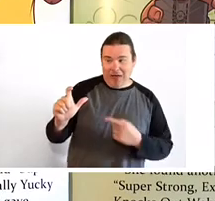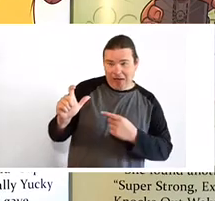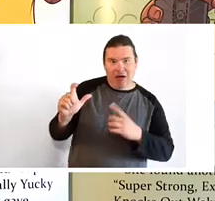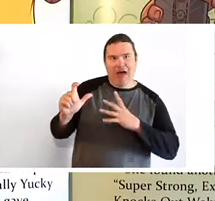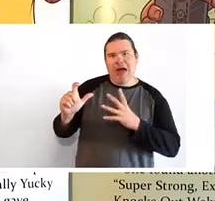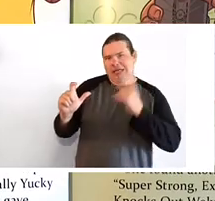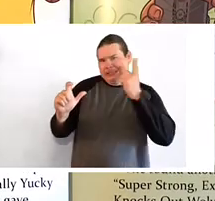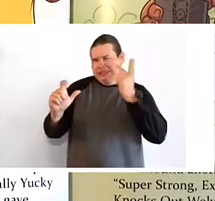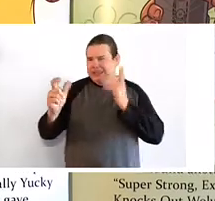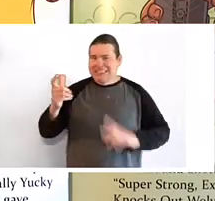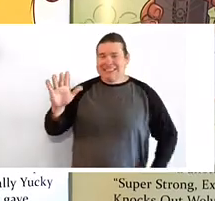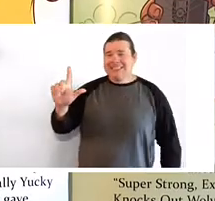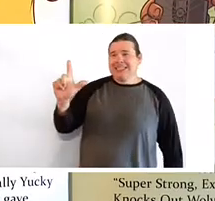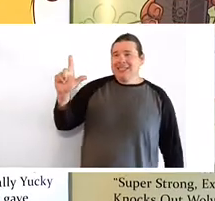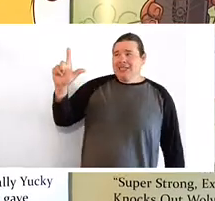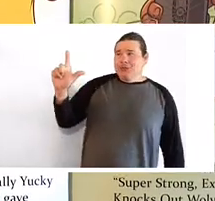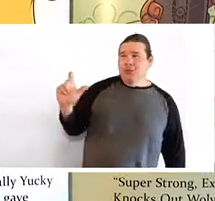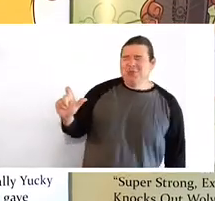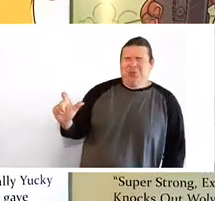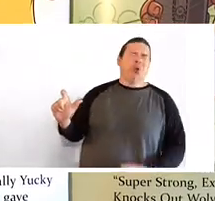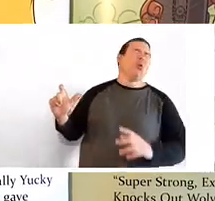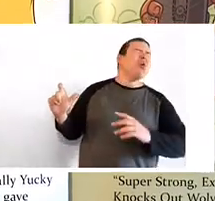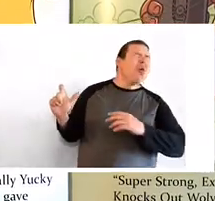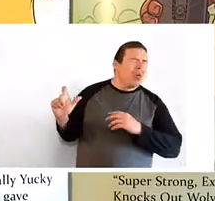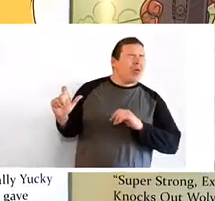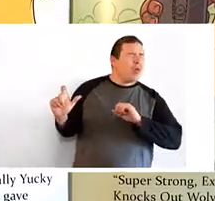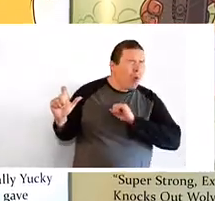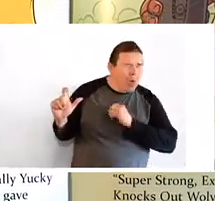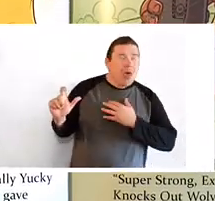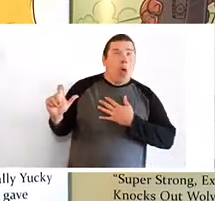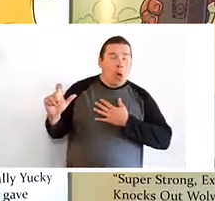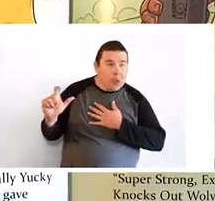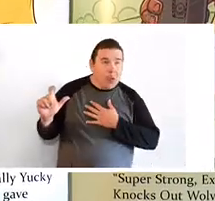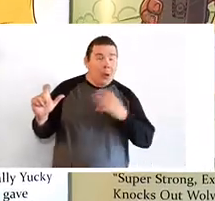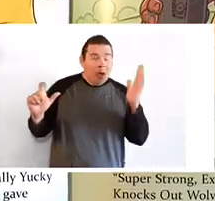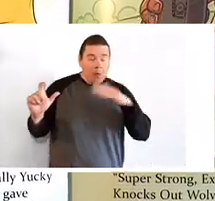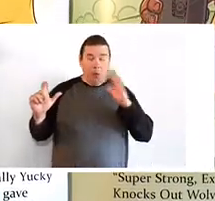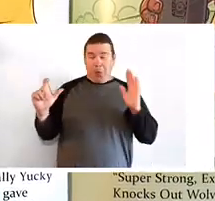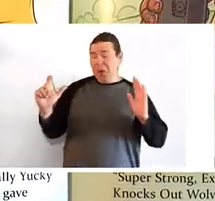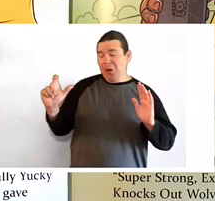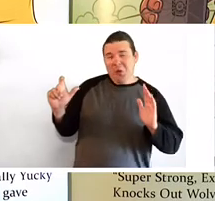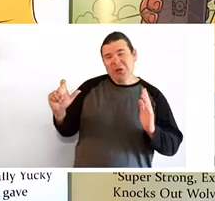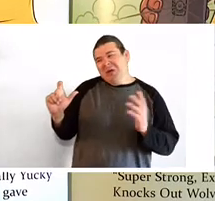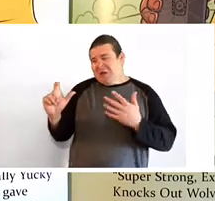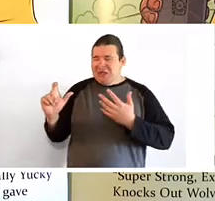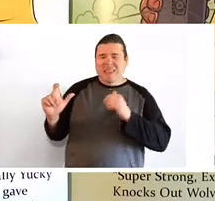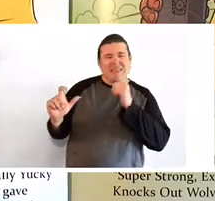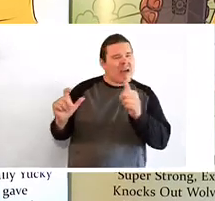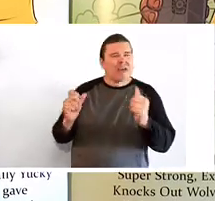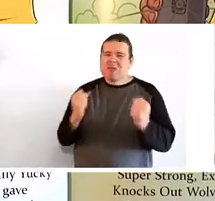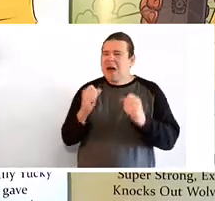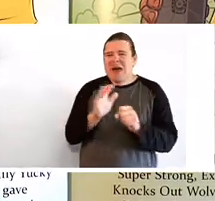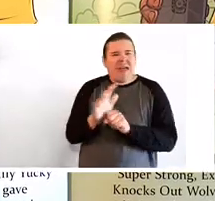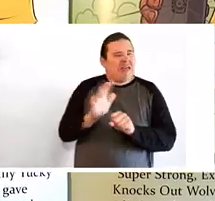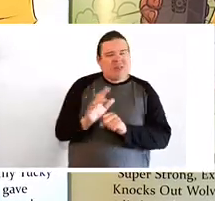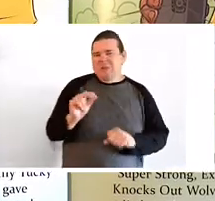gave it a little spritz and said, "Yuck, but still not strong enough."